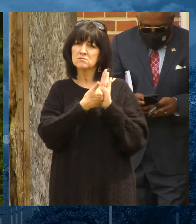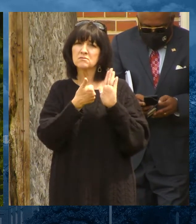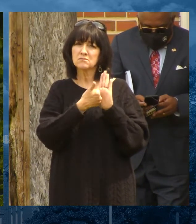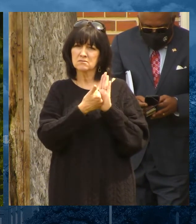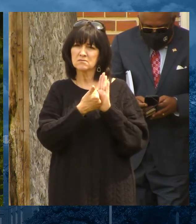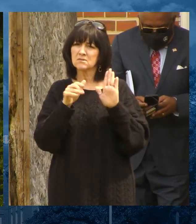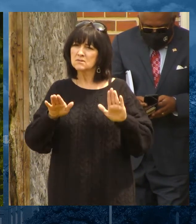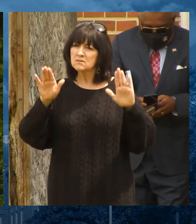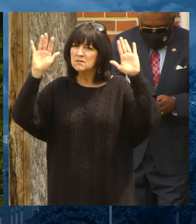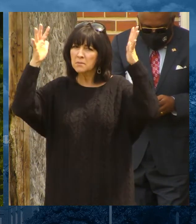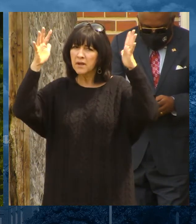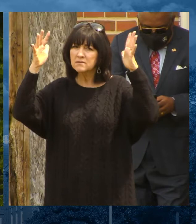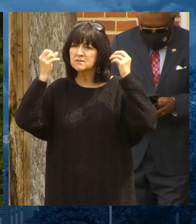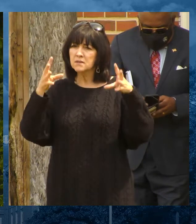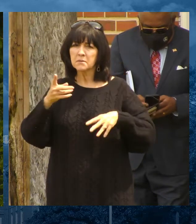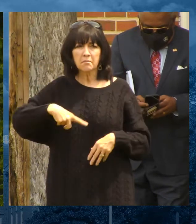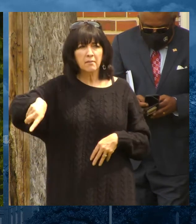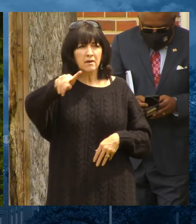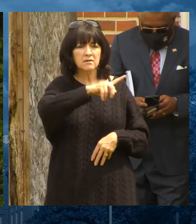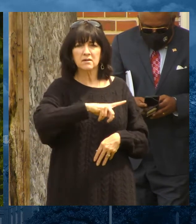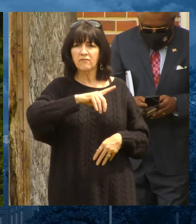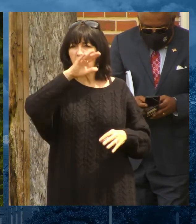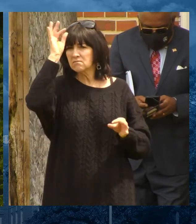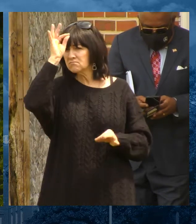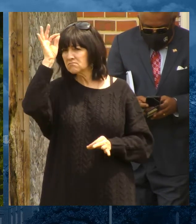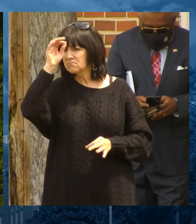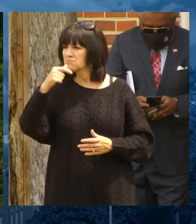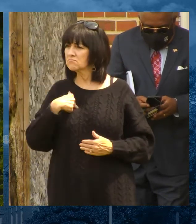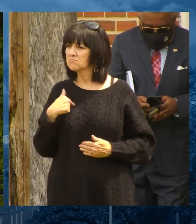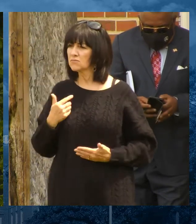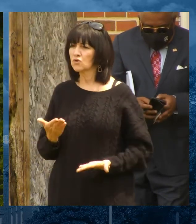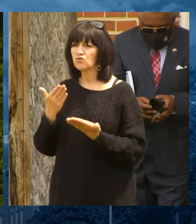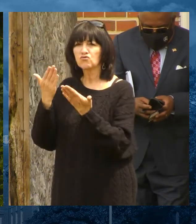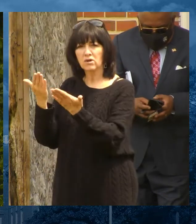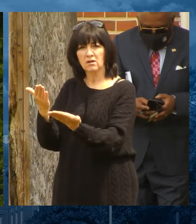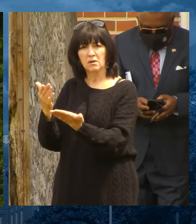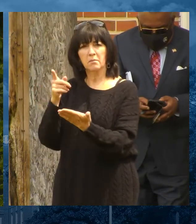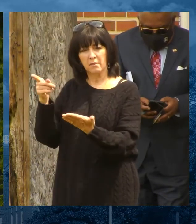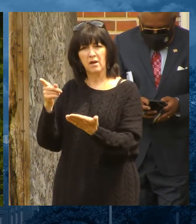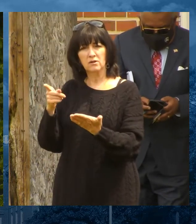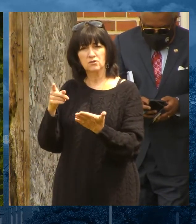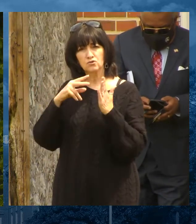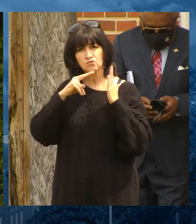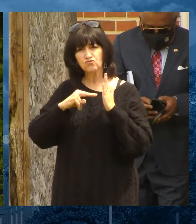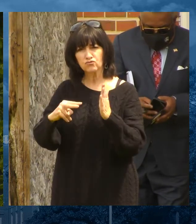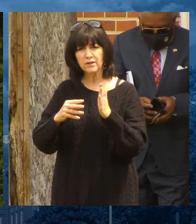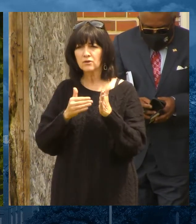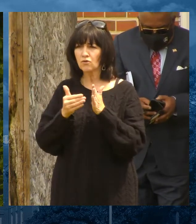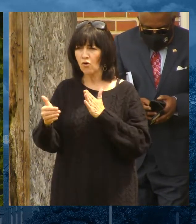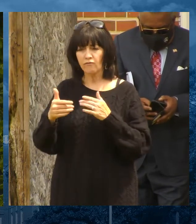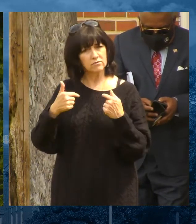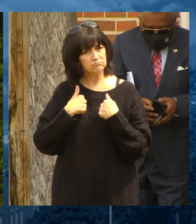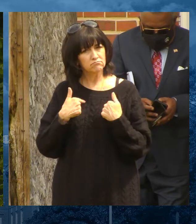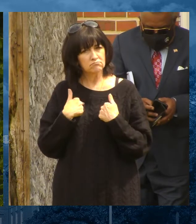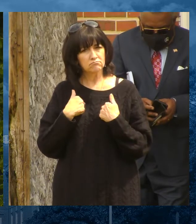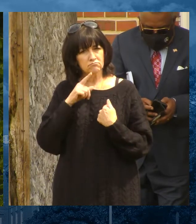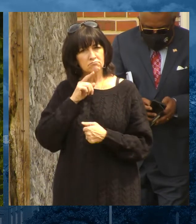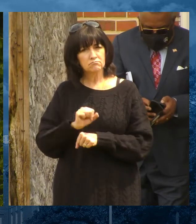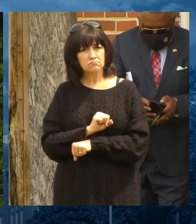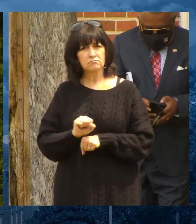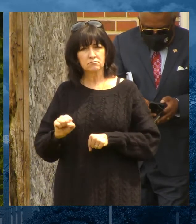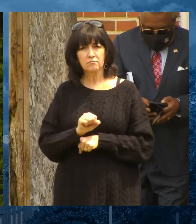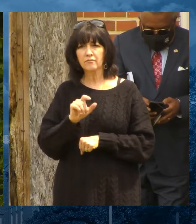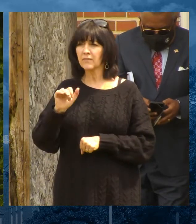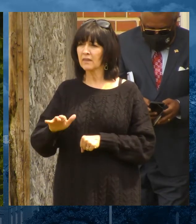of us do, but I recommend highly that it's something that we do often. I know I do. That word equality comes from